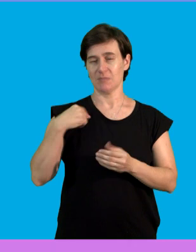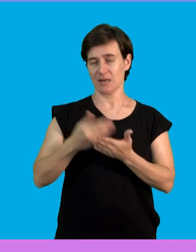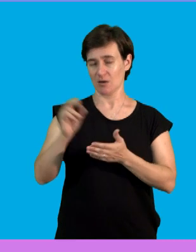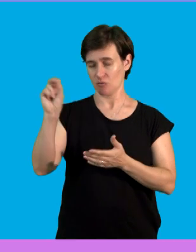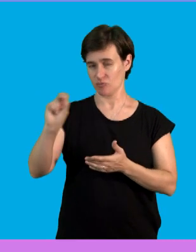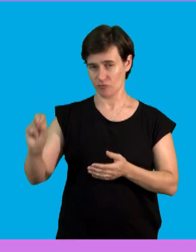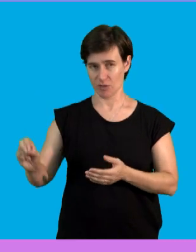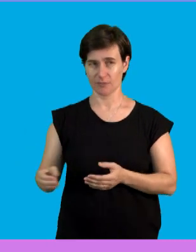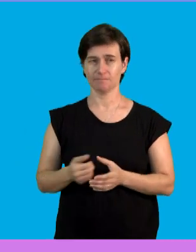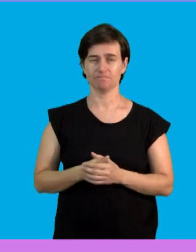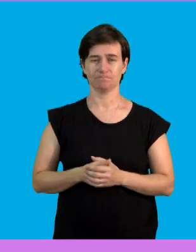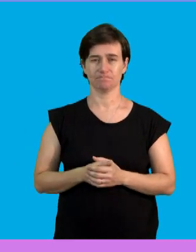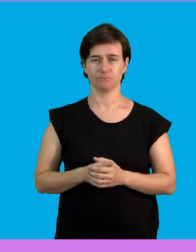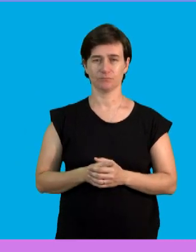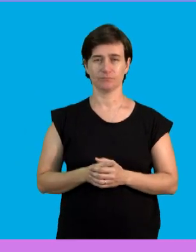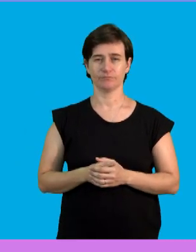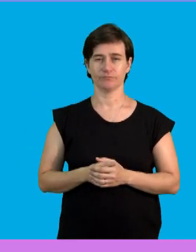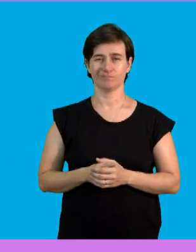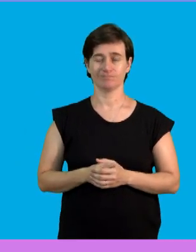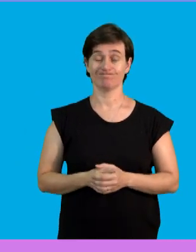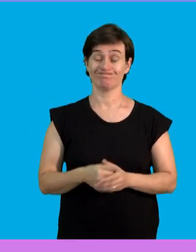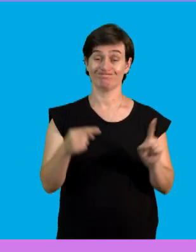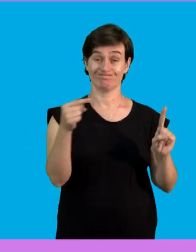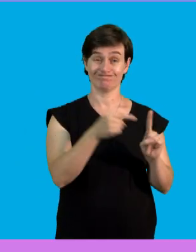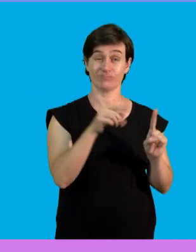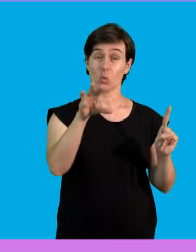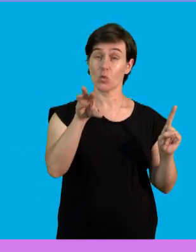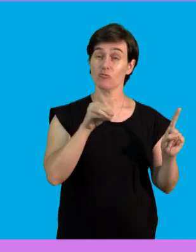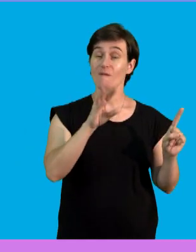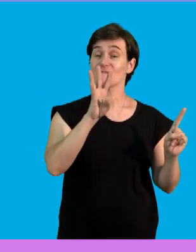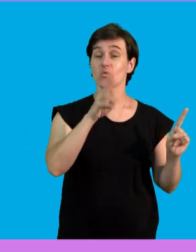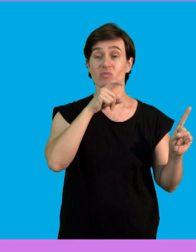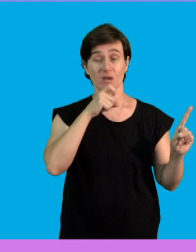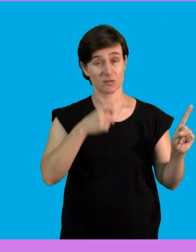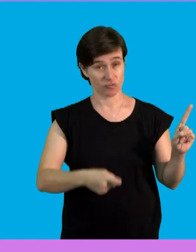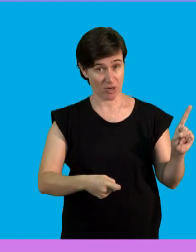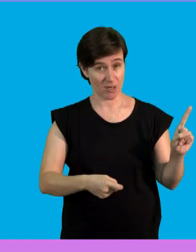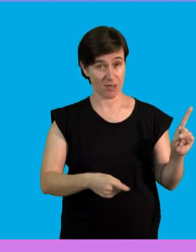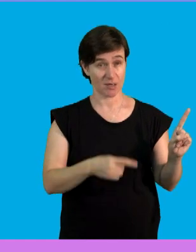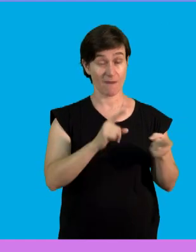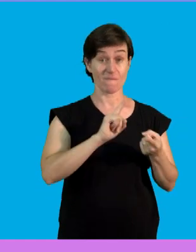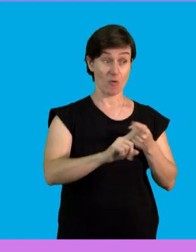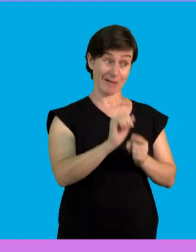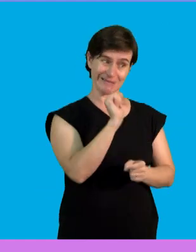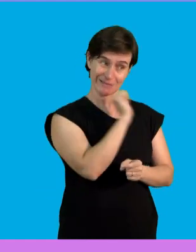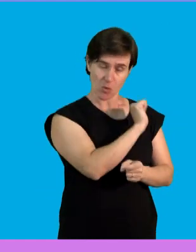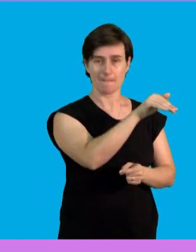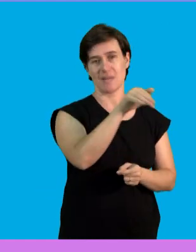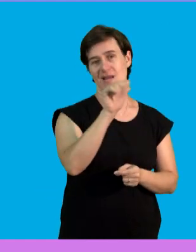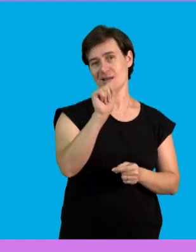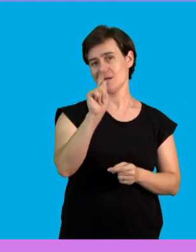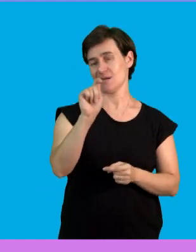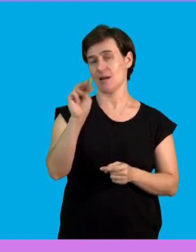first, he withdraws 4,000 Rand from his ATM. So if you